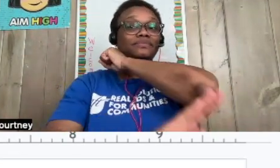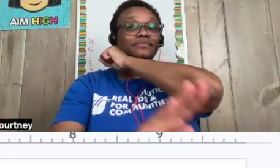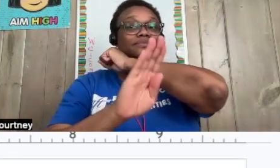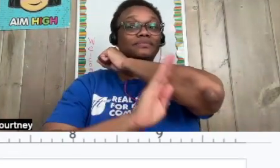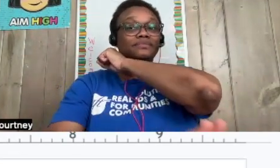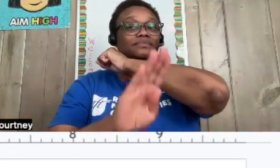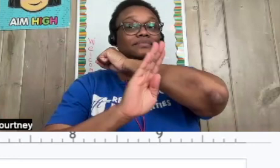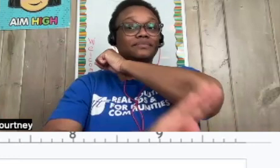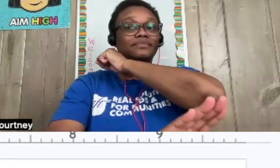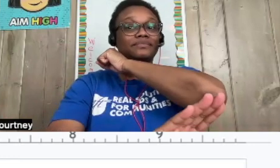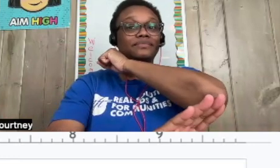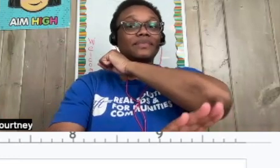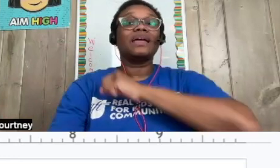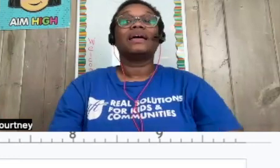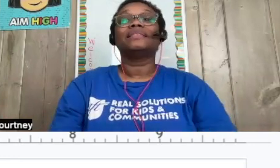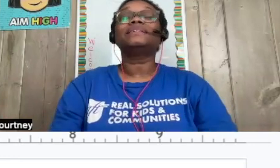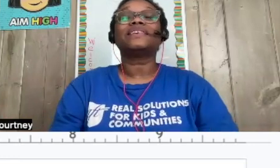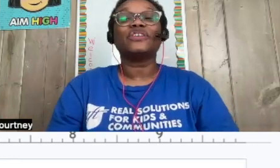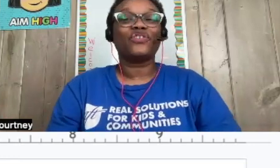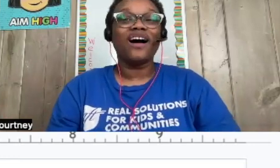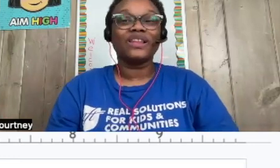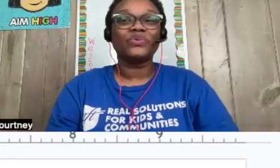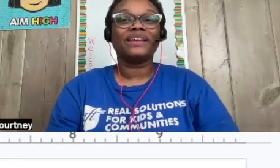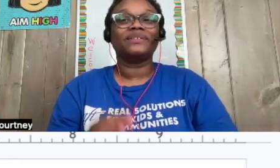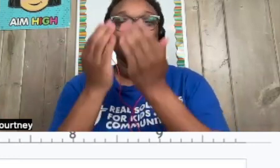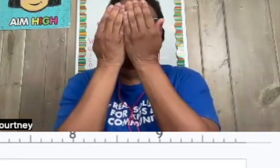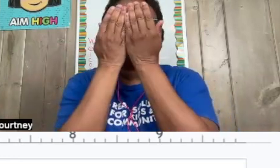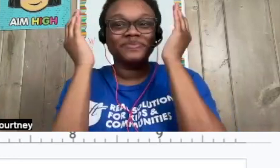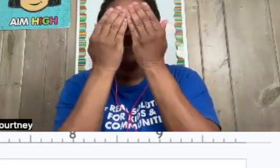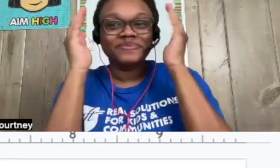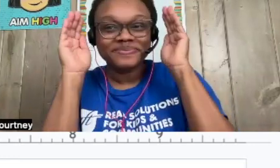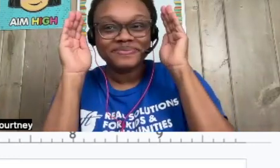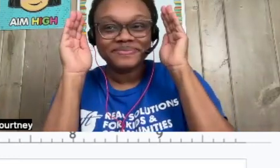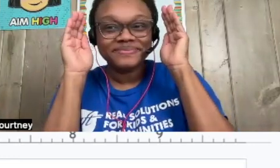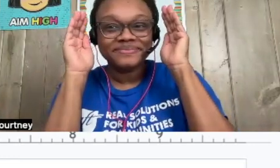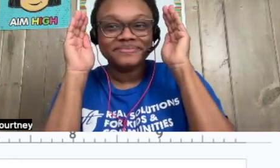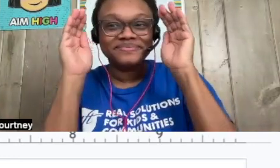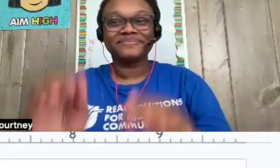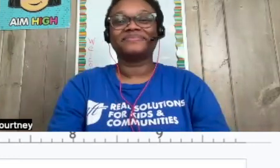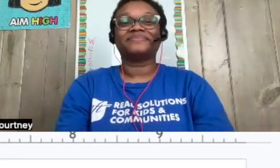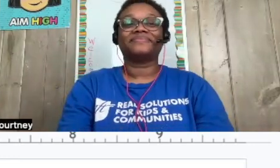the sign for Halloween.